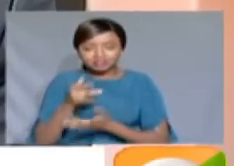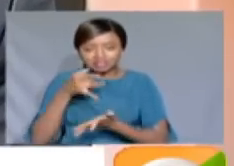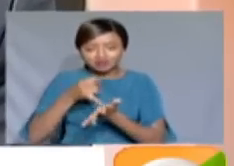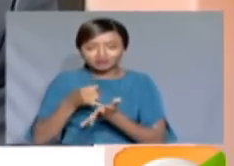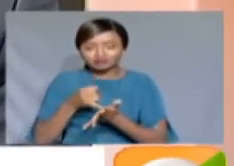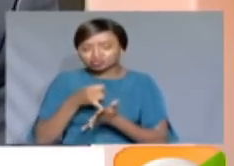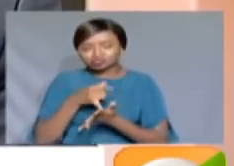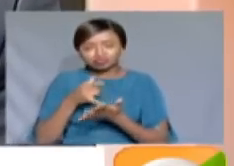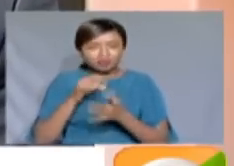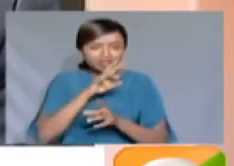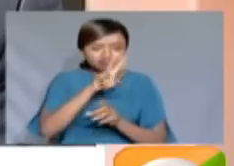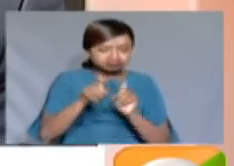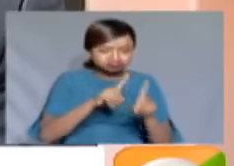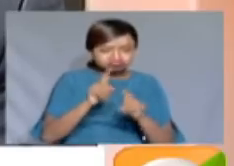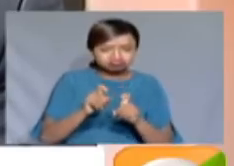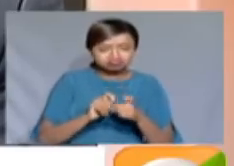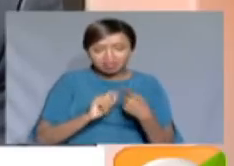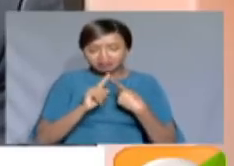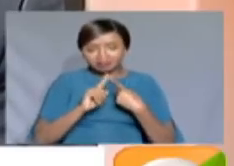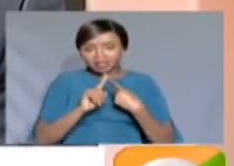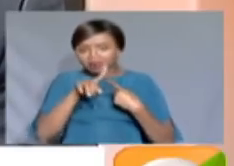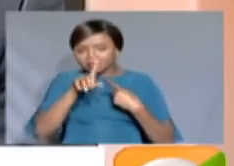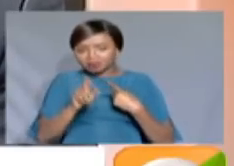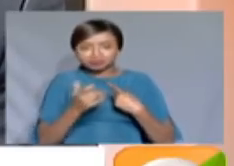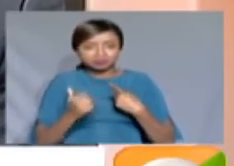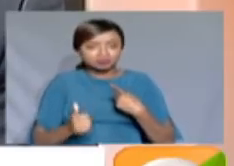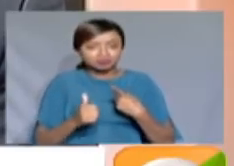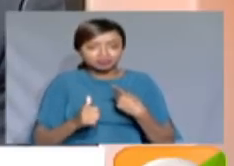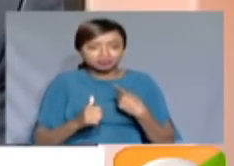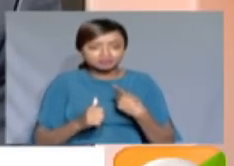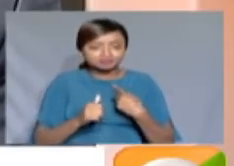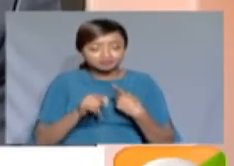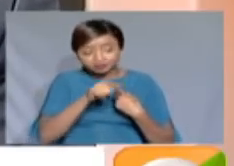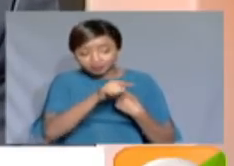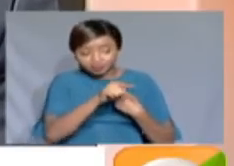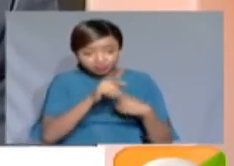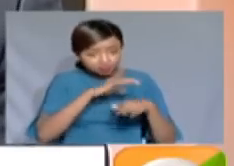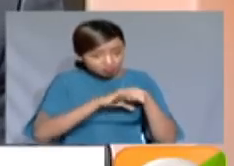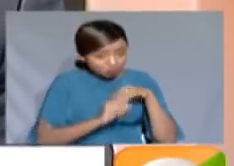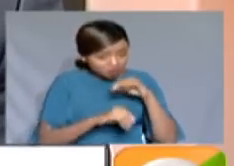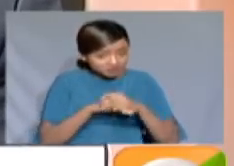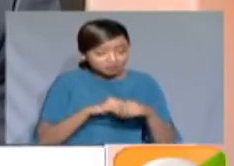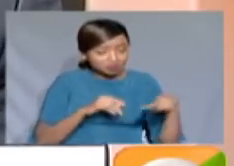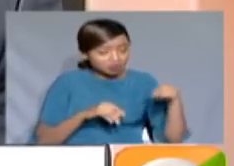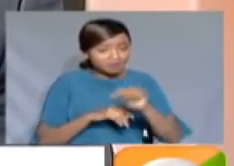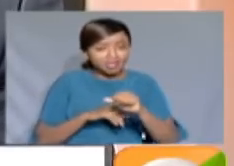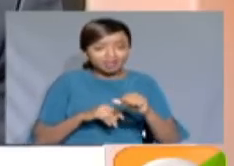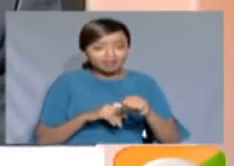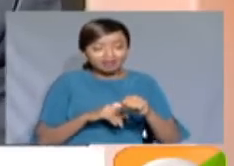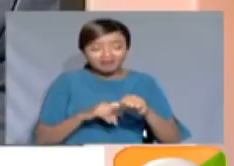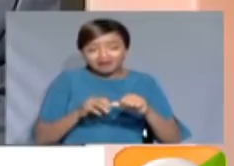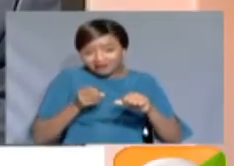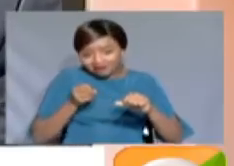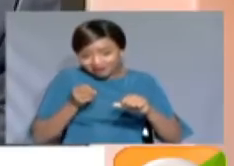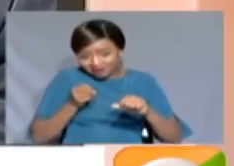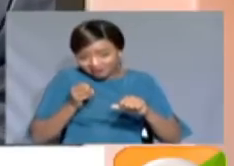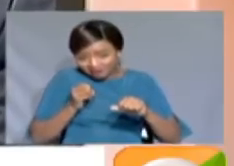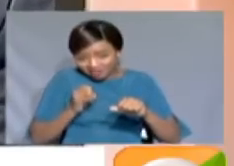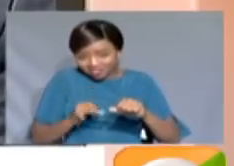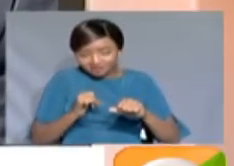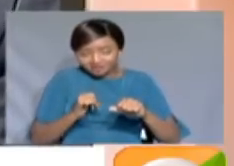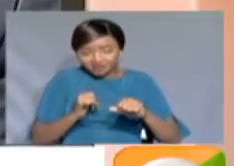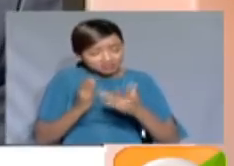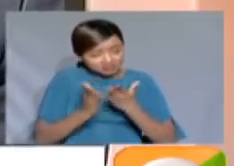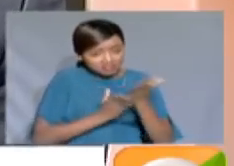pay. Okay. We had two questions. The first question was, would you be comfortable to pay something as long as provision of services